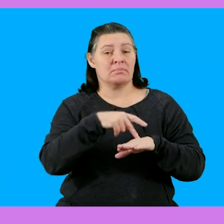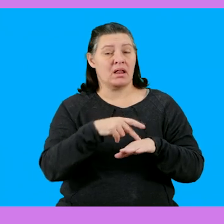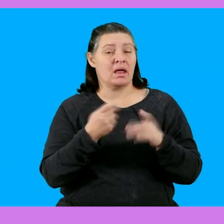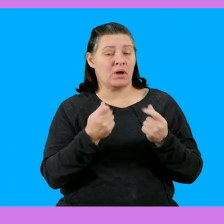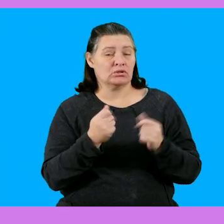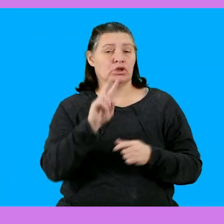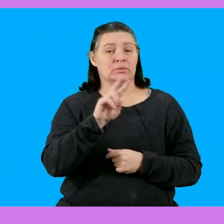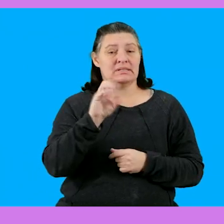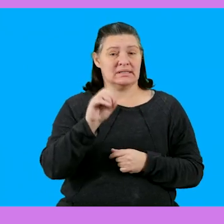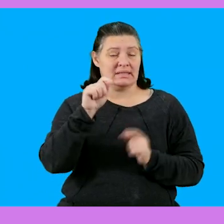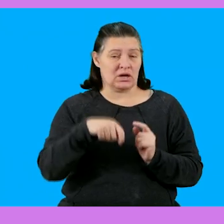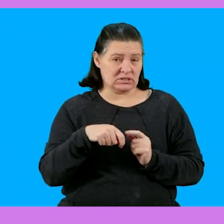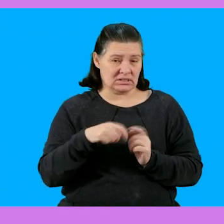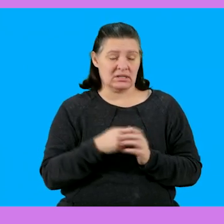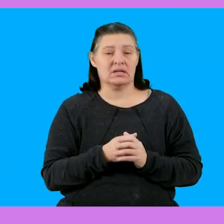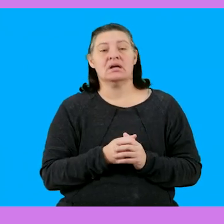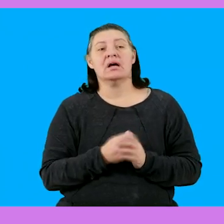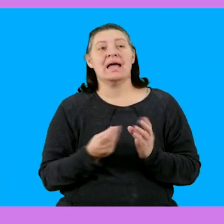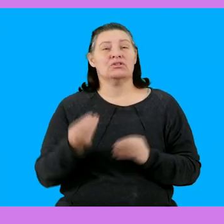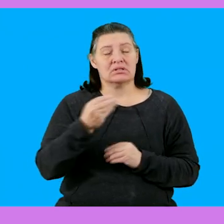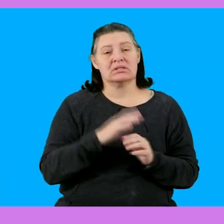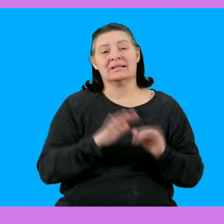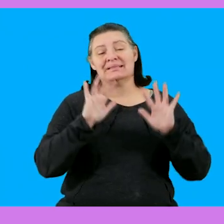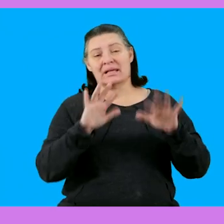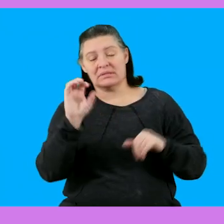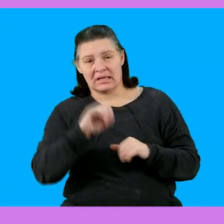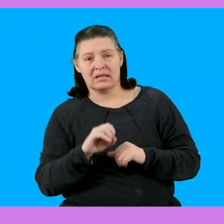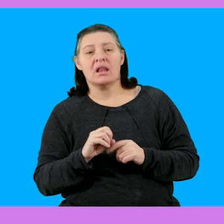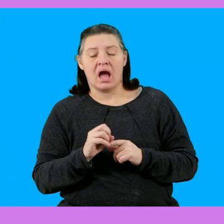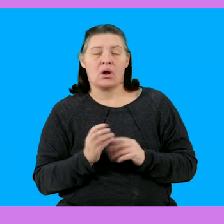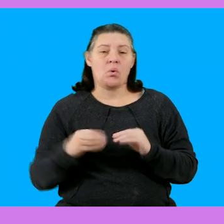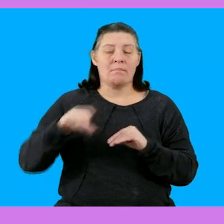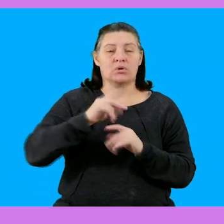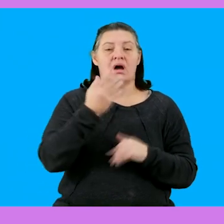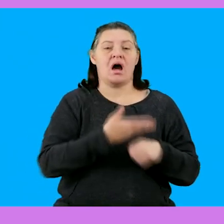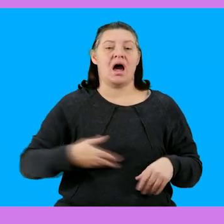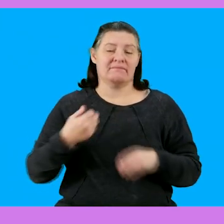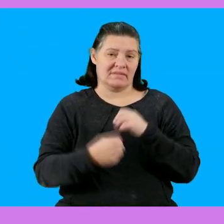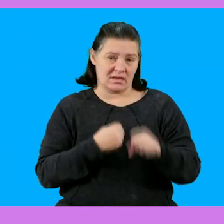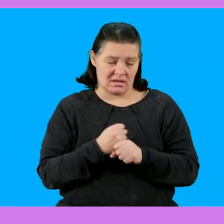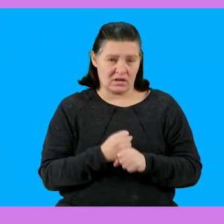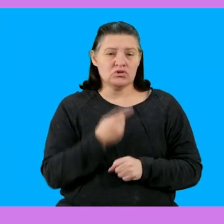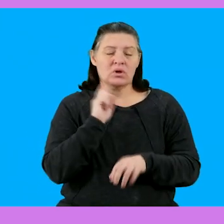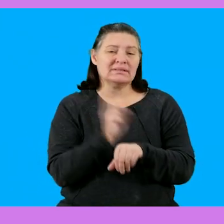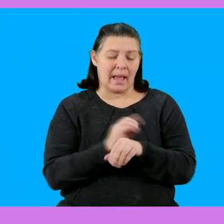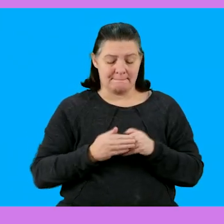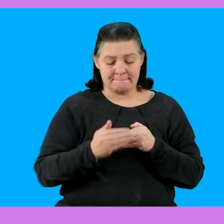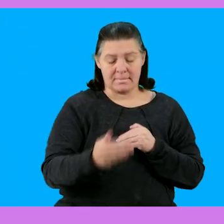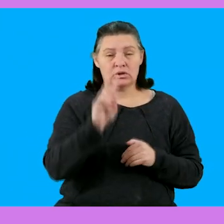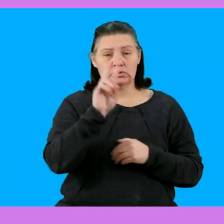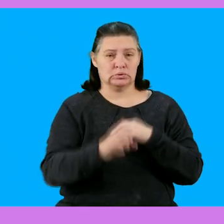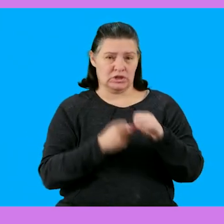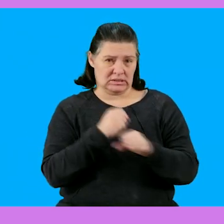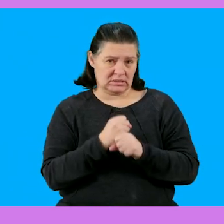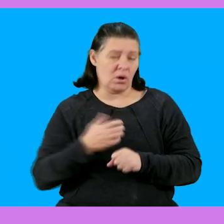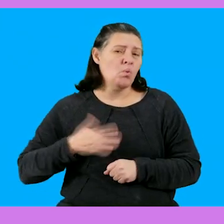amount is 20,000 rand. Interest rate is 10% per annum, compounded half yearly. What is the time period of this loan? It's 2